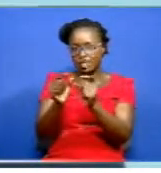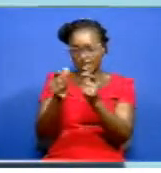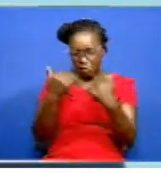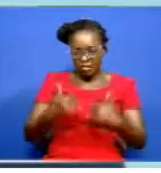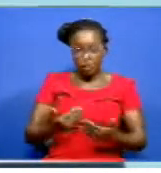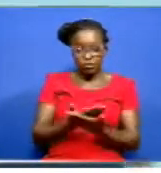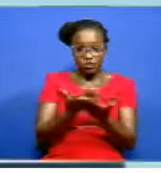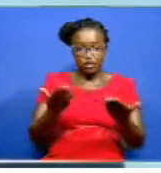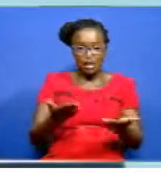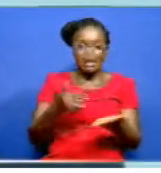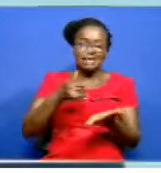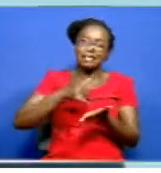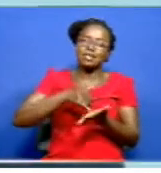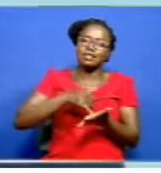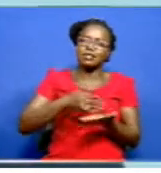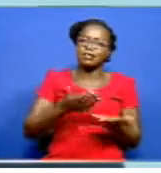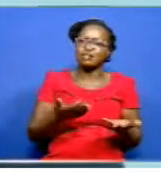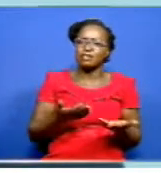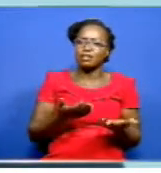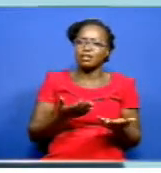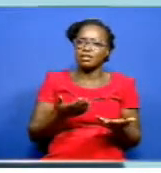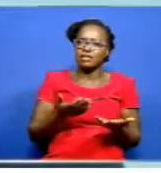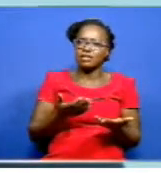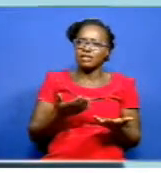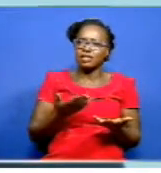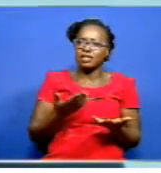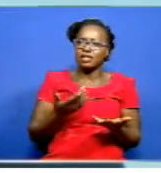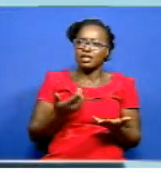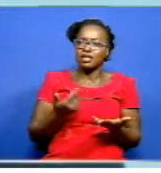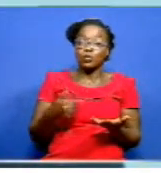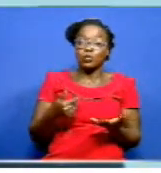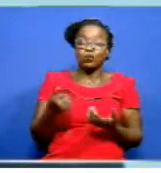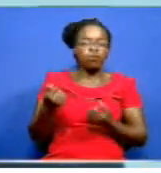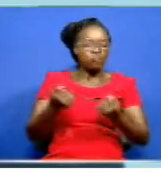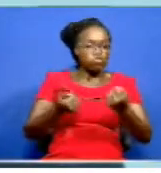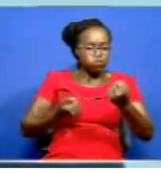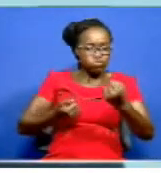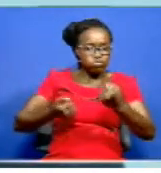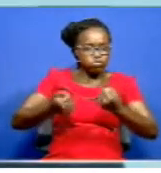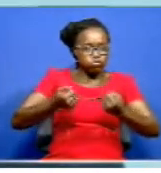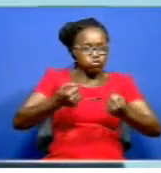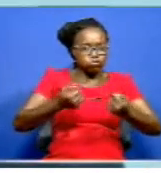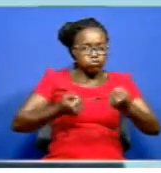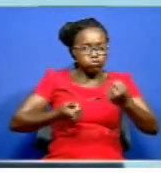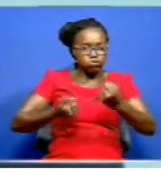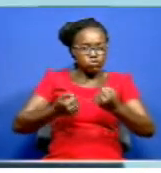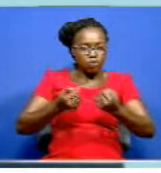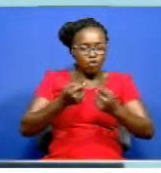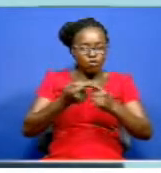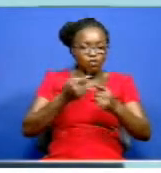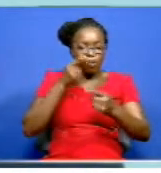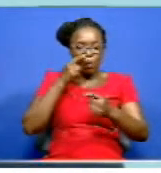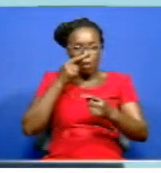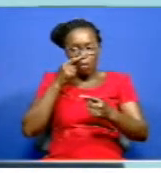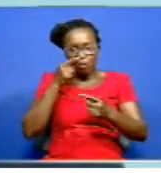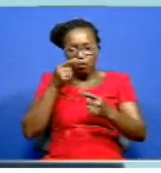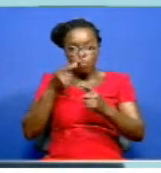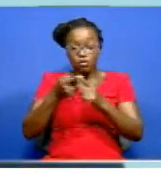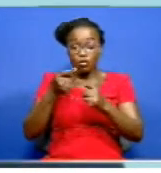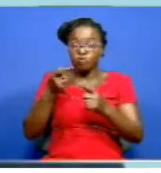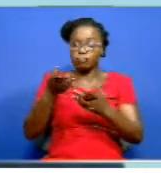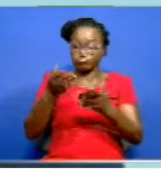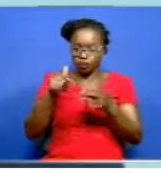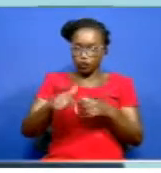us. You know, we drove from home to here. That road has been constructed by the